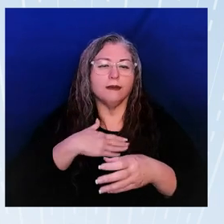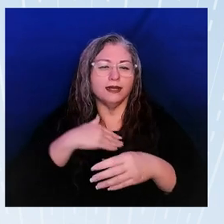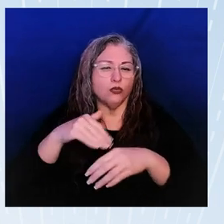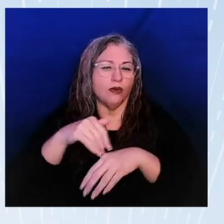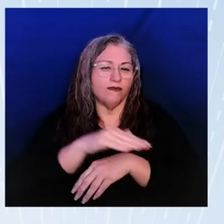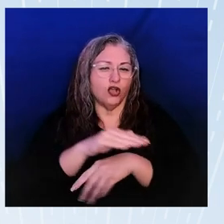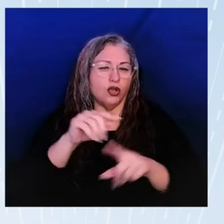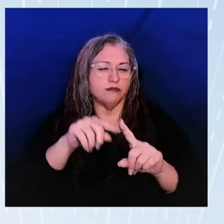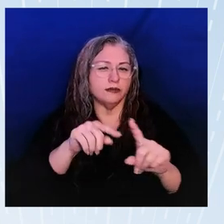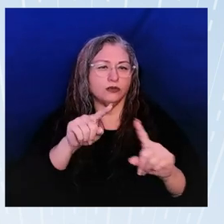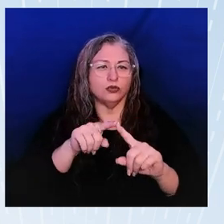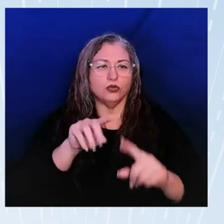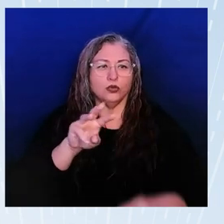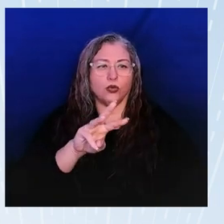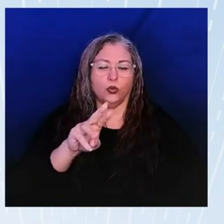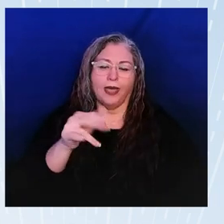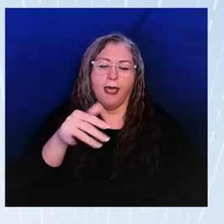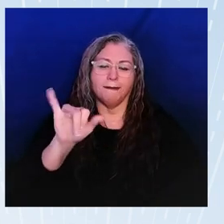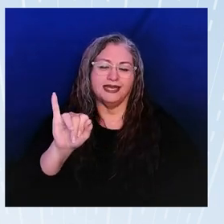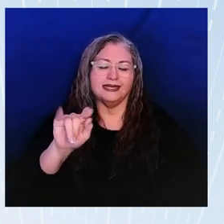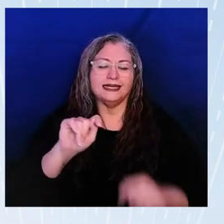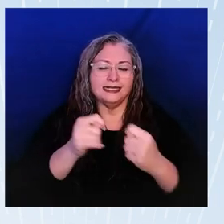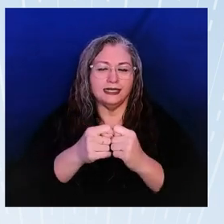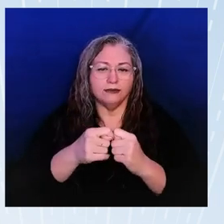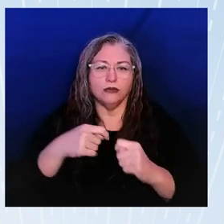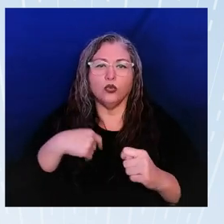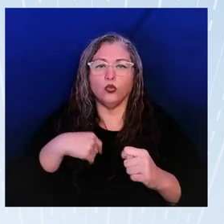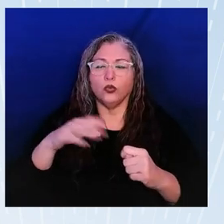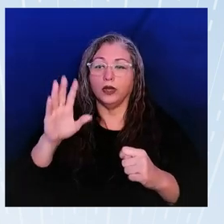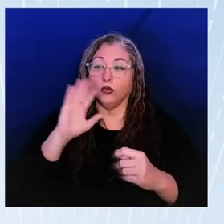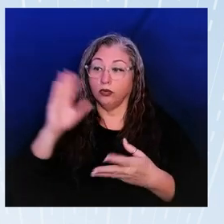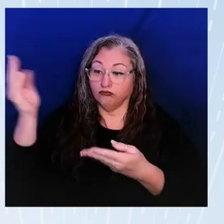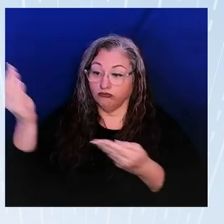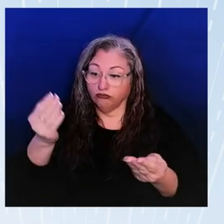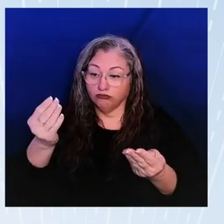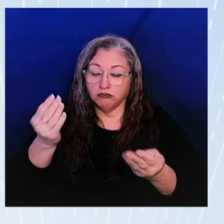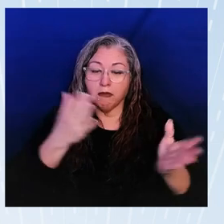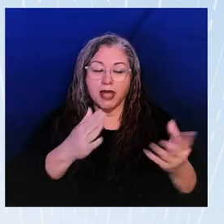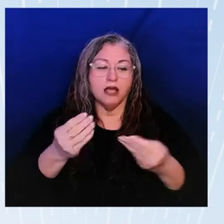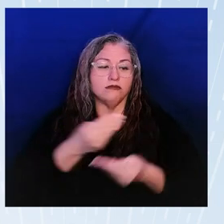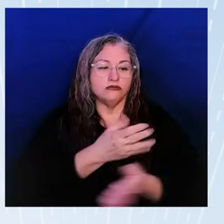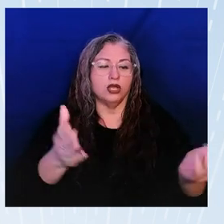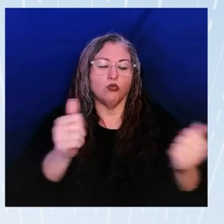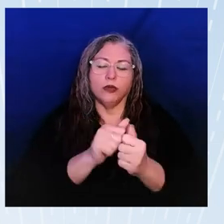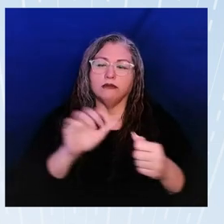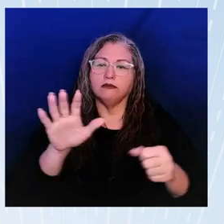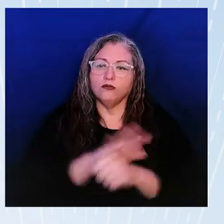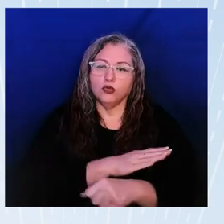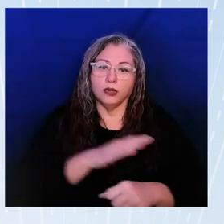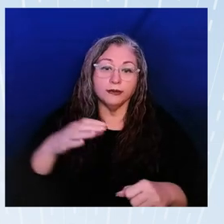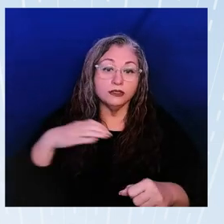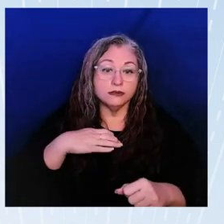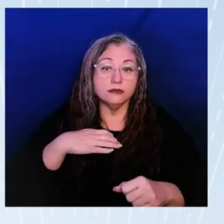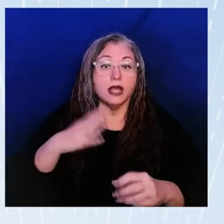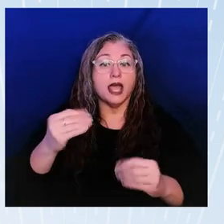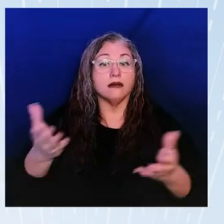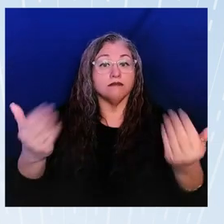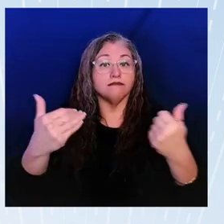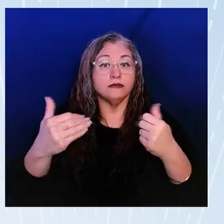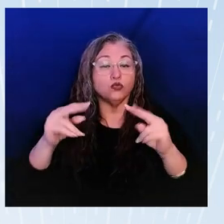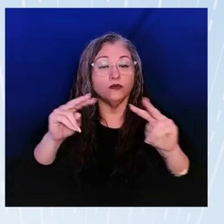the WEONPI team. We will arrange to share the information with the full commission. I also invite everyone to visit our website